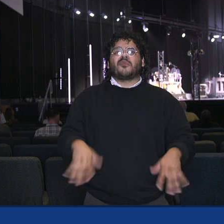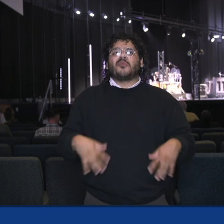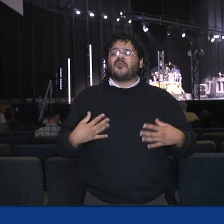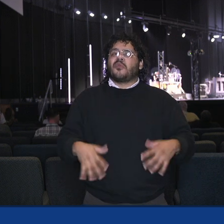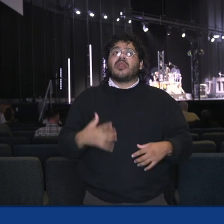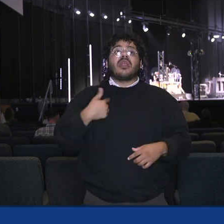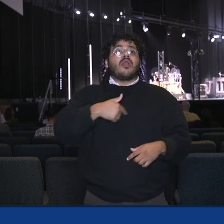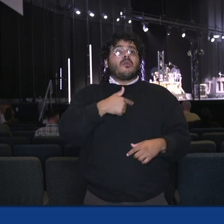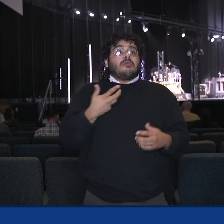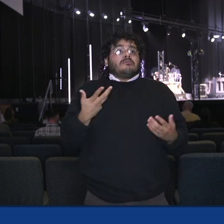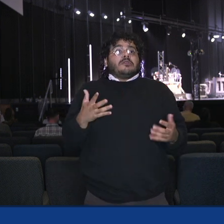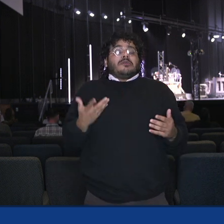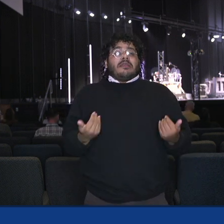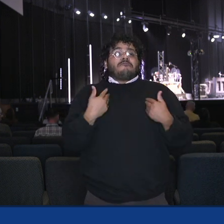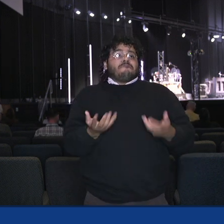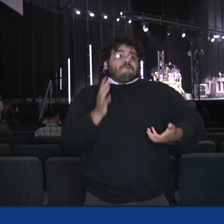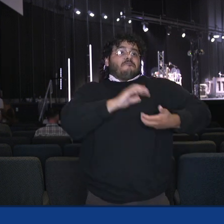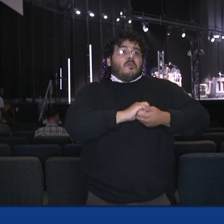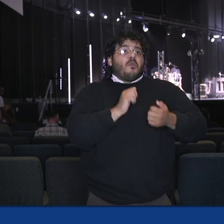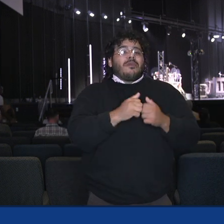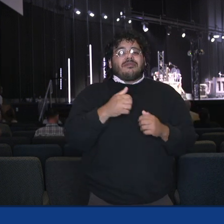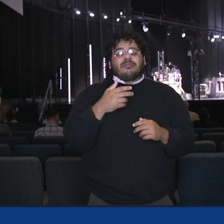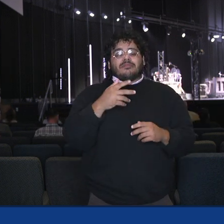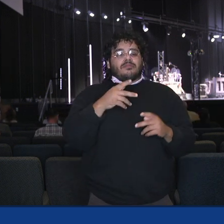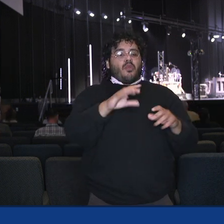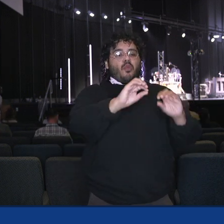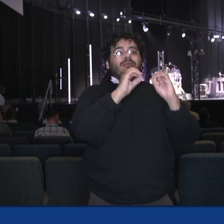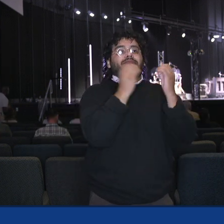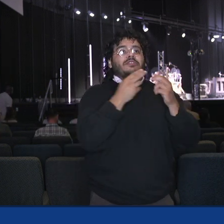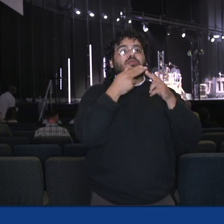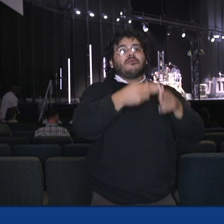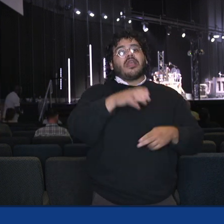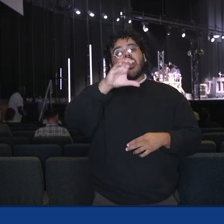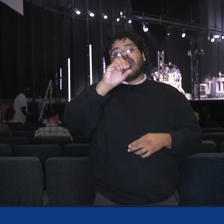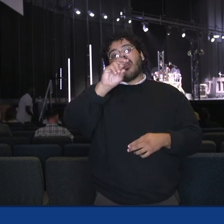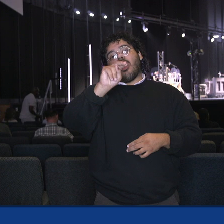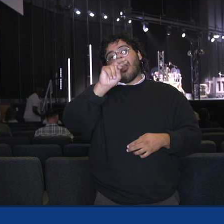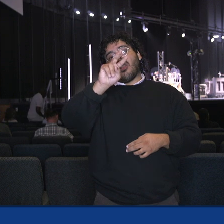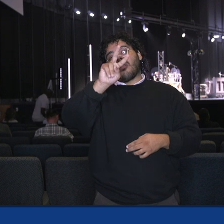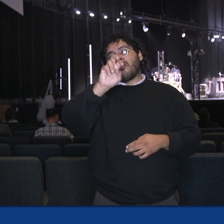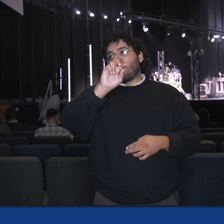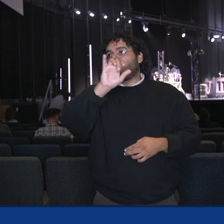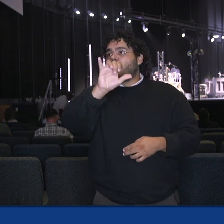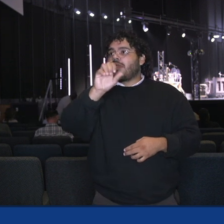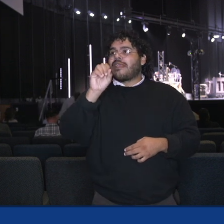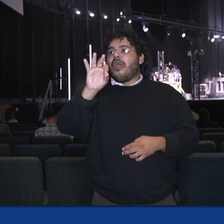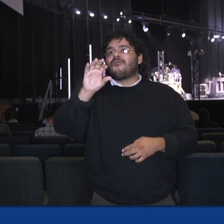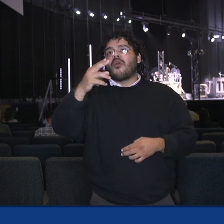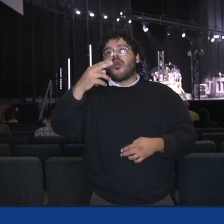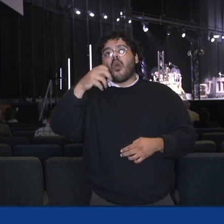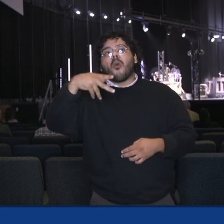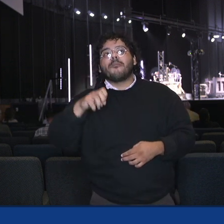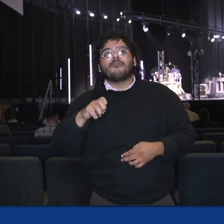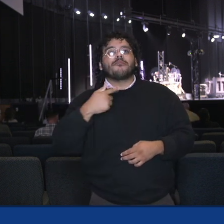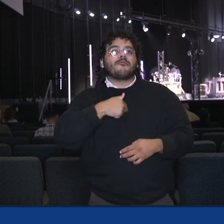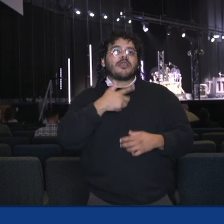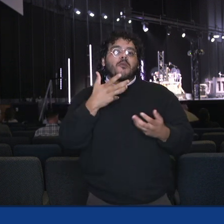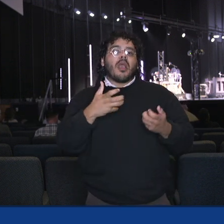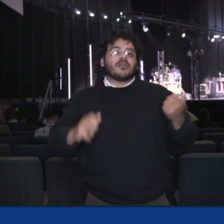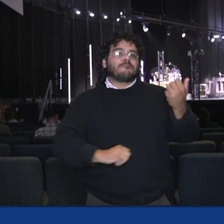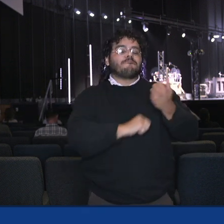partnership with Convoy of Hope, and we want to come alongside with them to bring some relief and